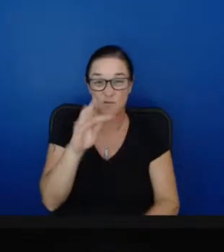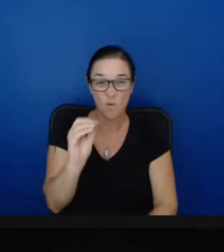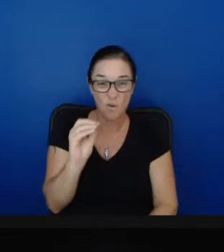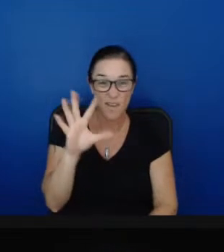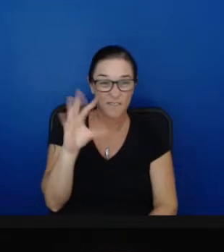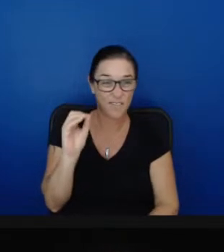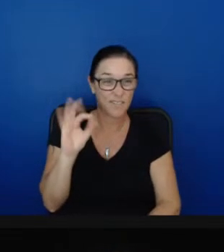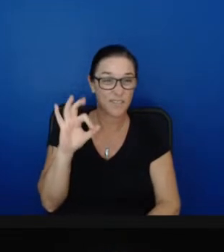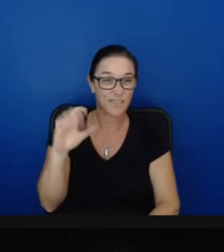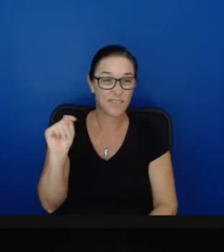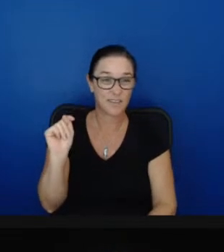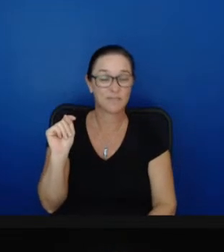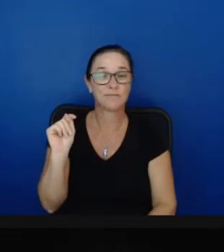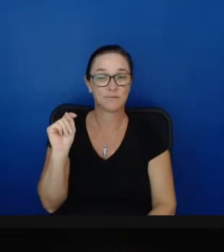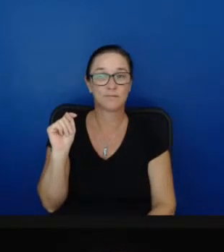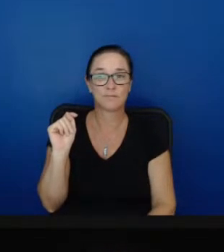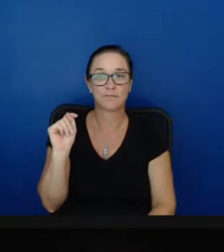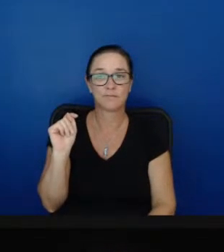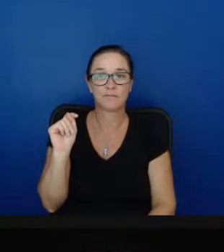right?